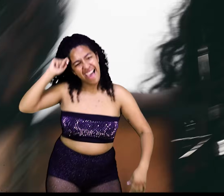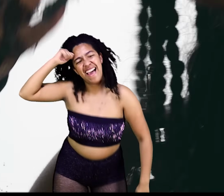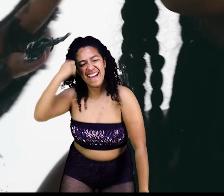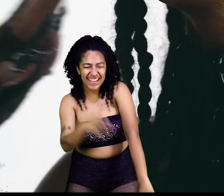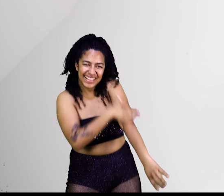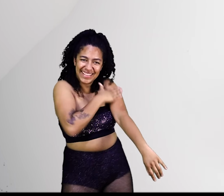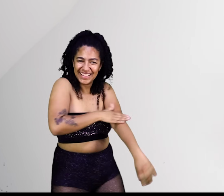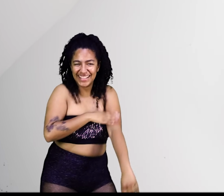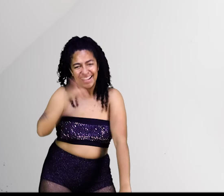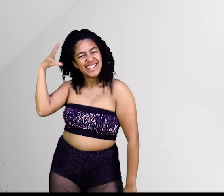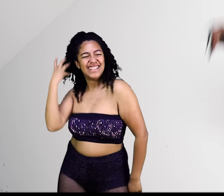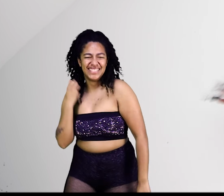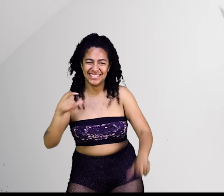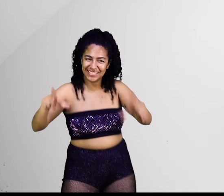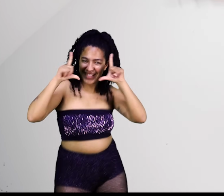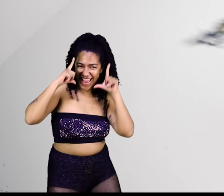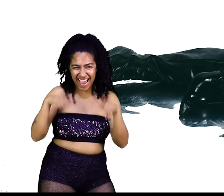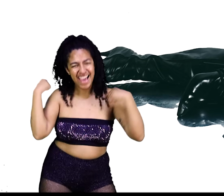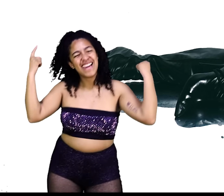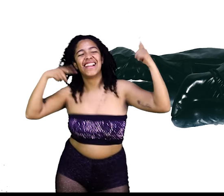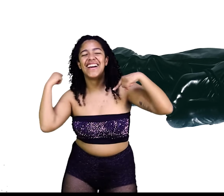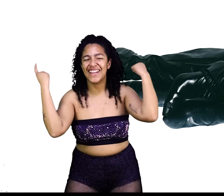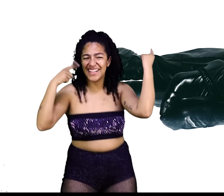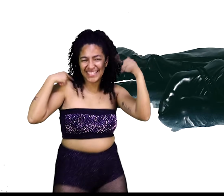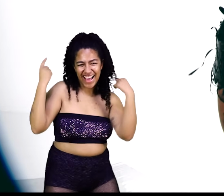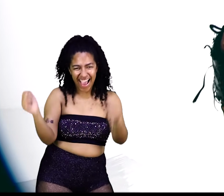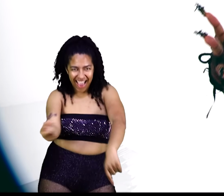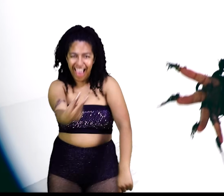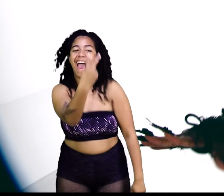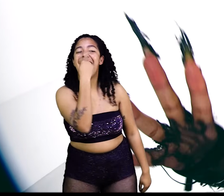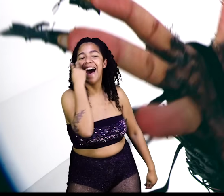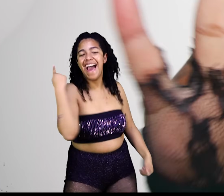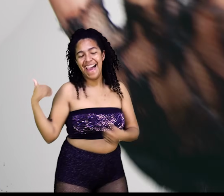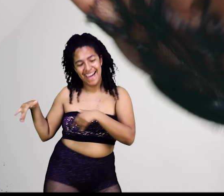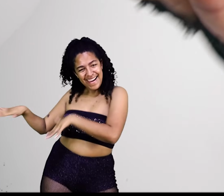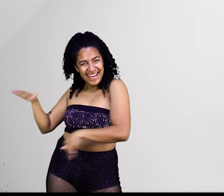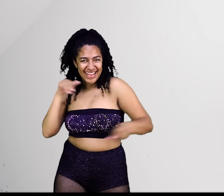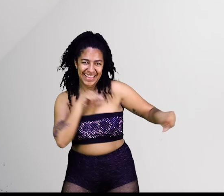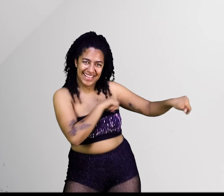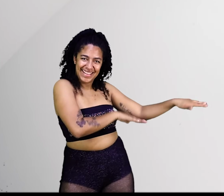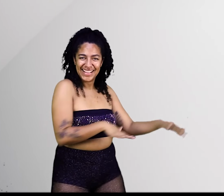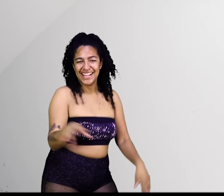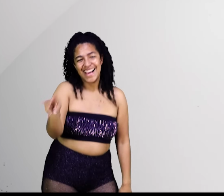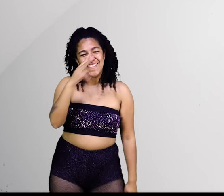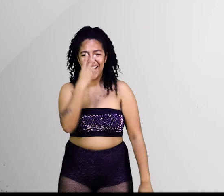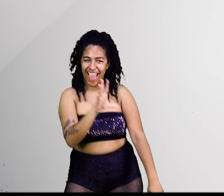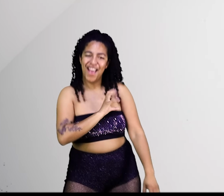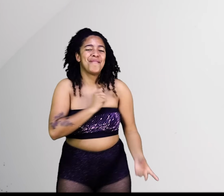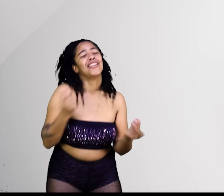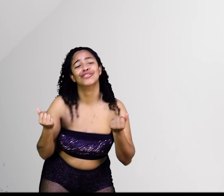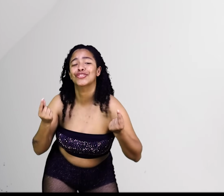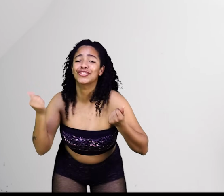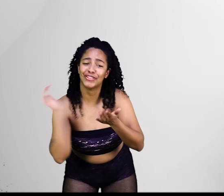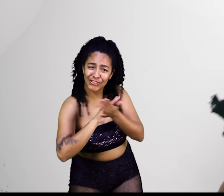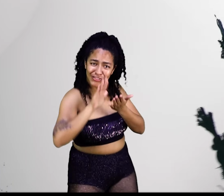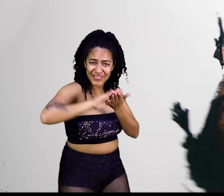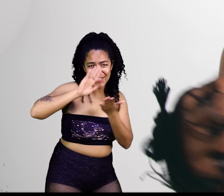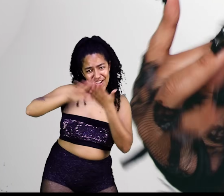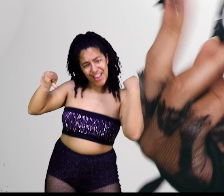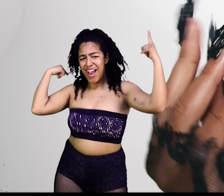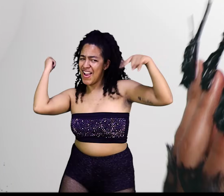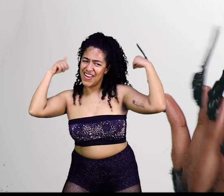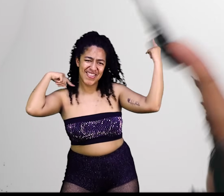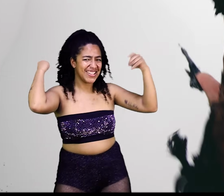I'm a blessed, black in my skin. I'm a queer, I'm a realness, freaking like me. Honey bee, quando cê vê, tô na Bahia. Love